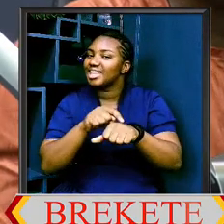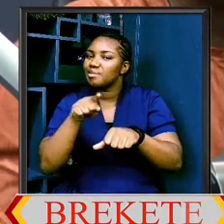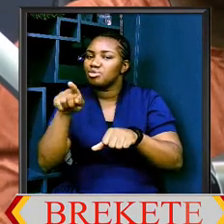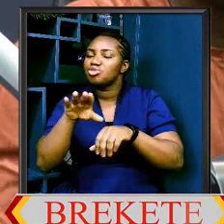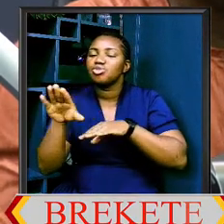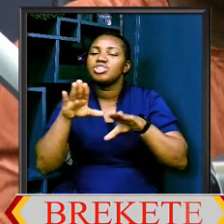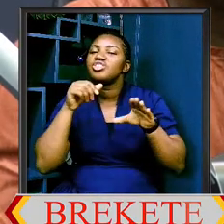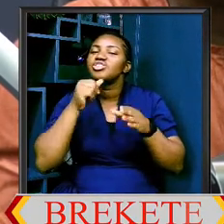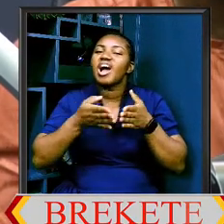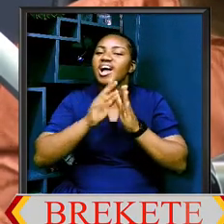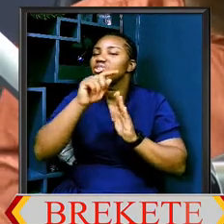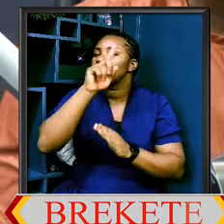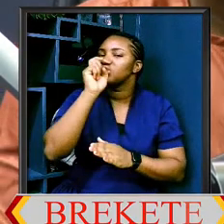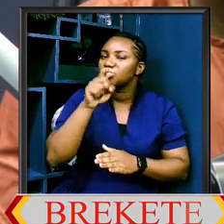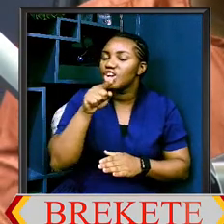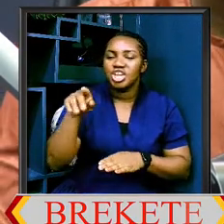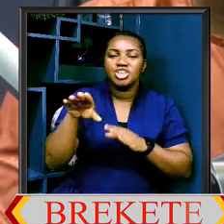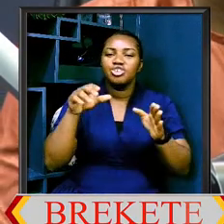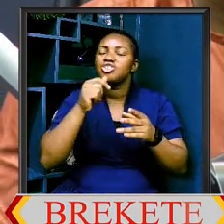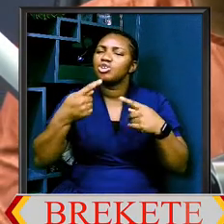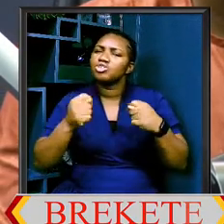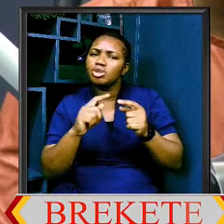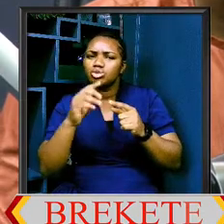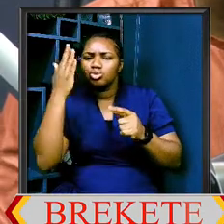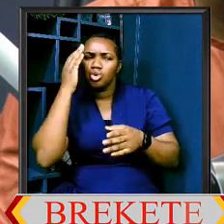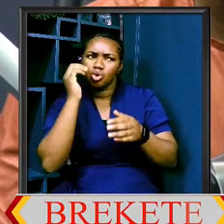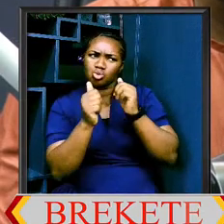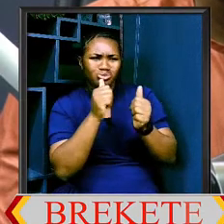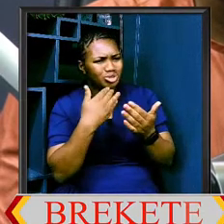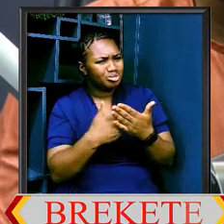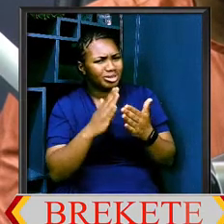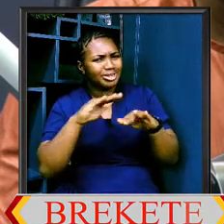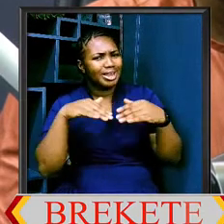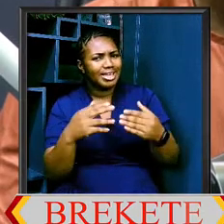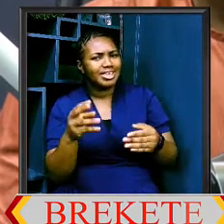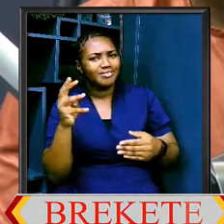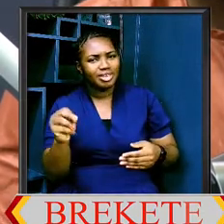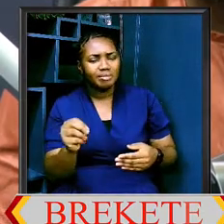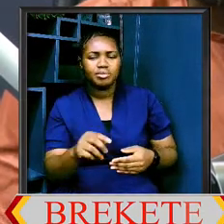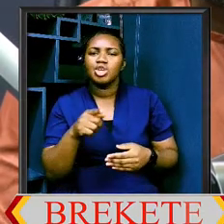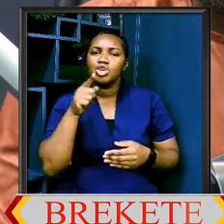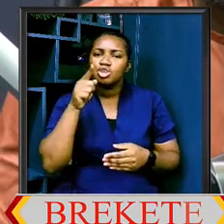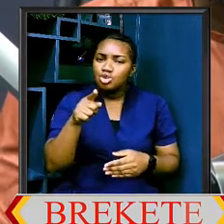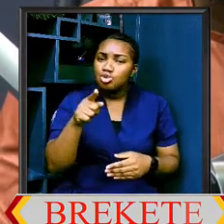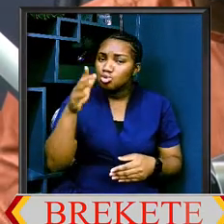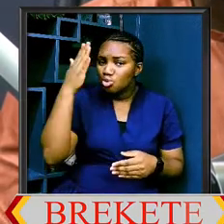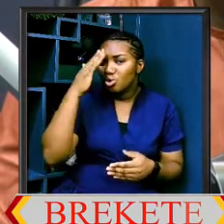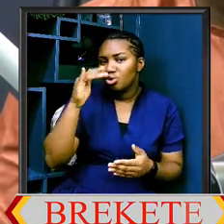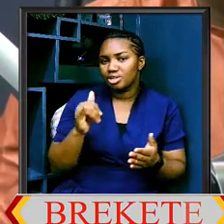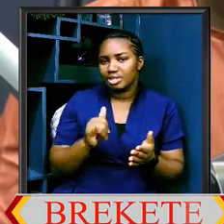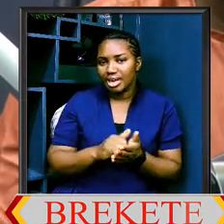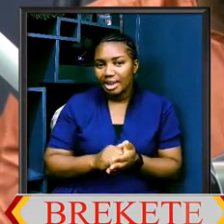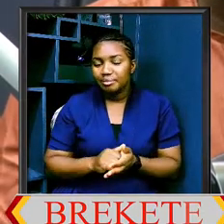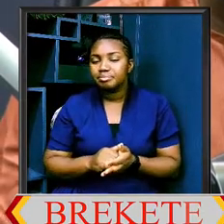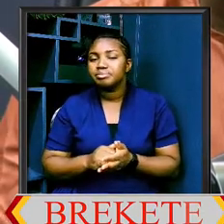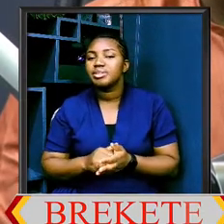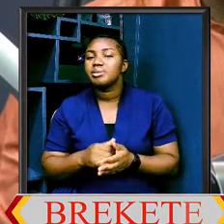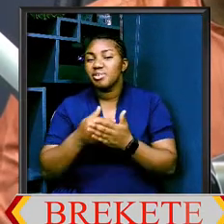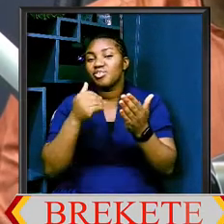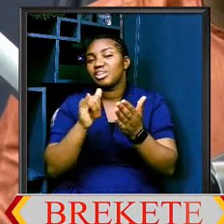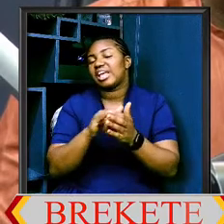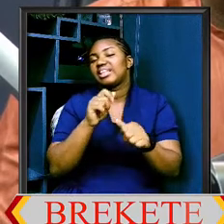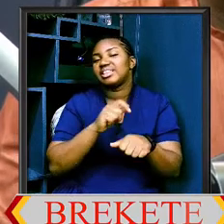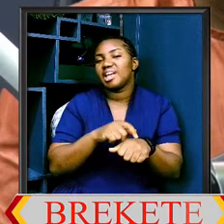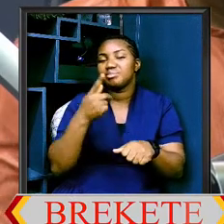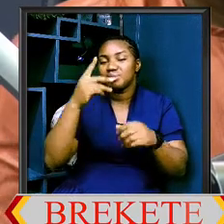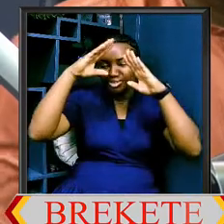no ask question. Una no try to know which money then give him. Yes, sir. Well, una no say, even before that time,